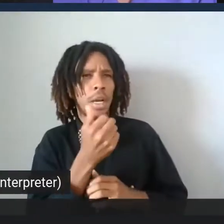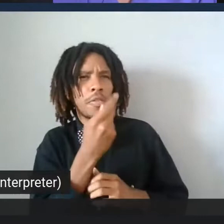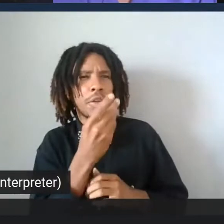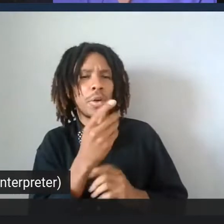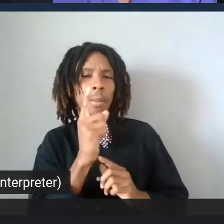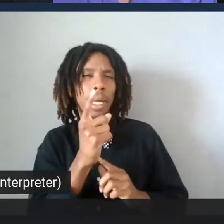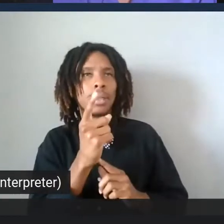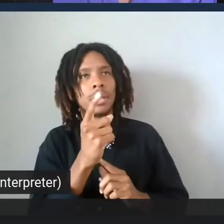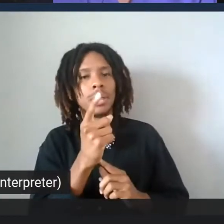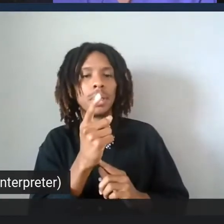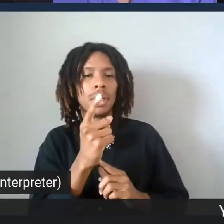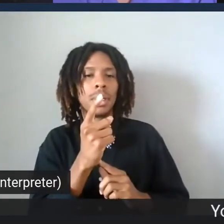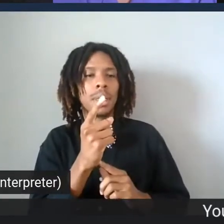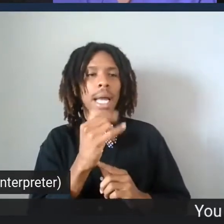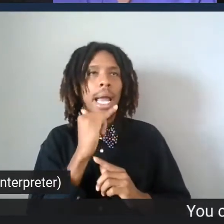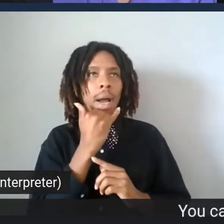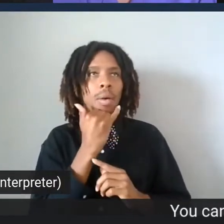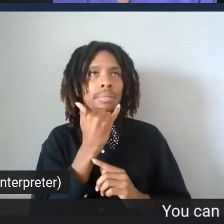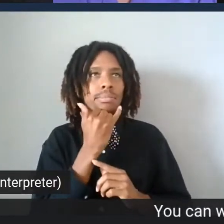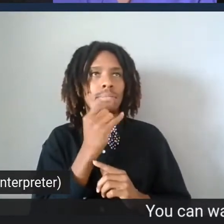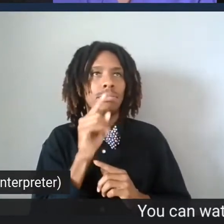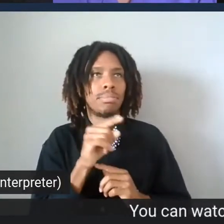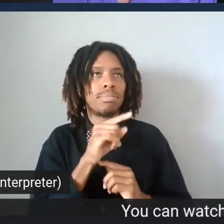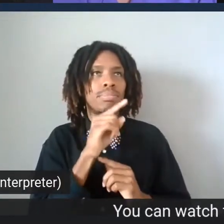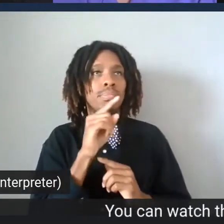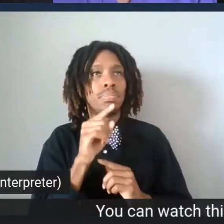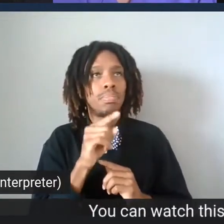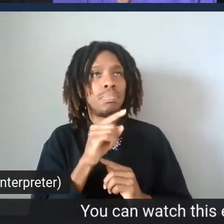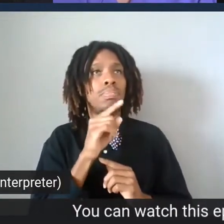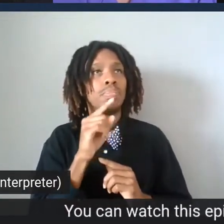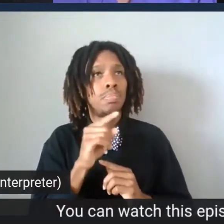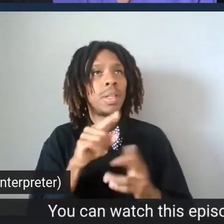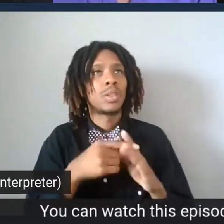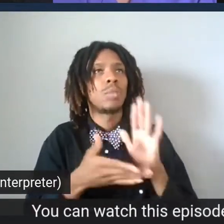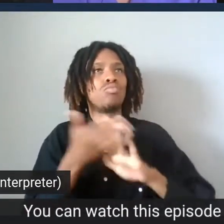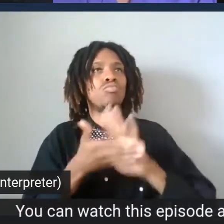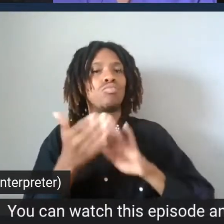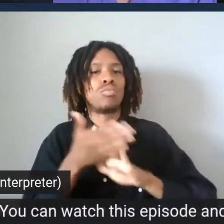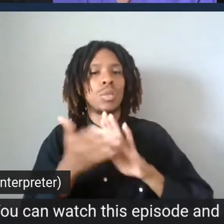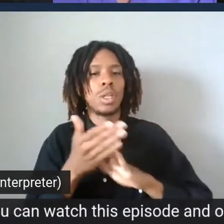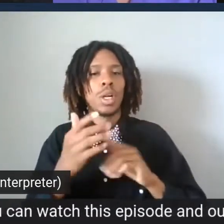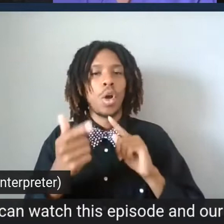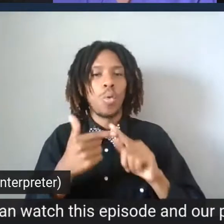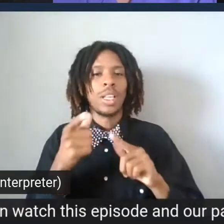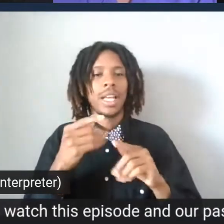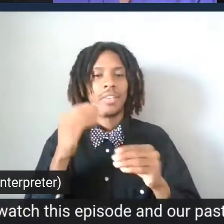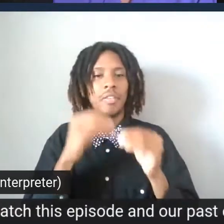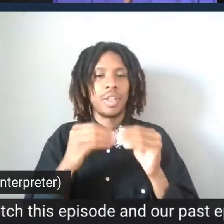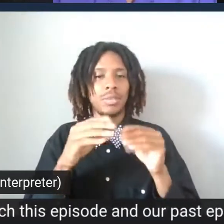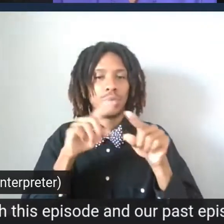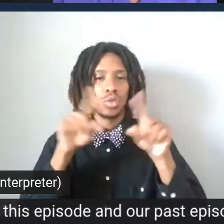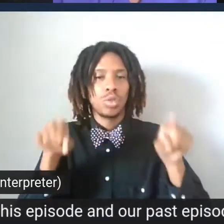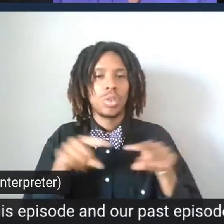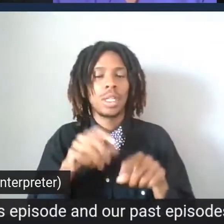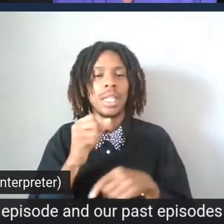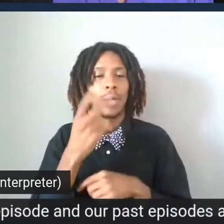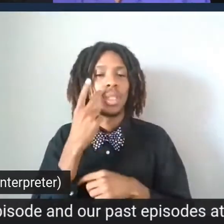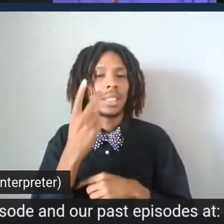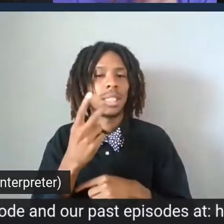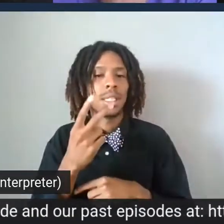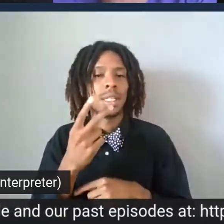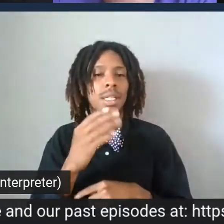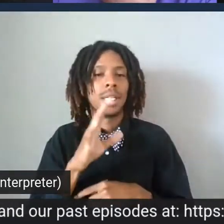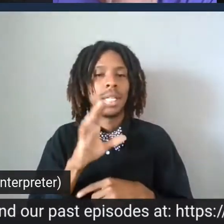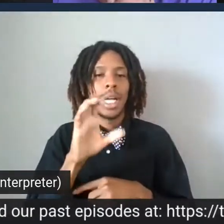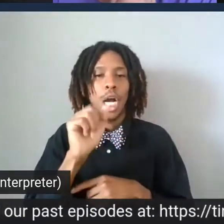of, you know, error, but then things would work completely fine when they refresh the screen. They would see their